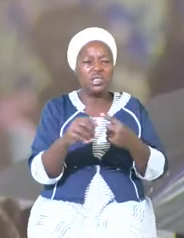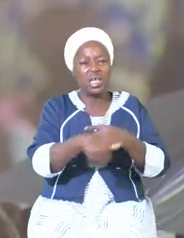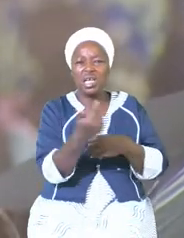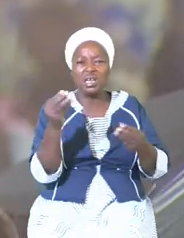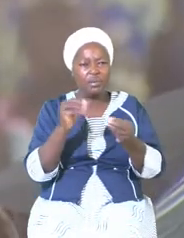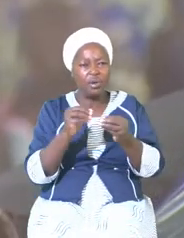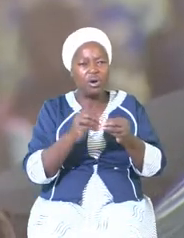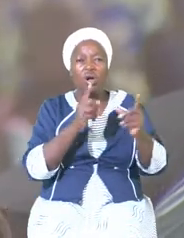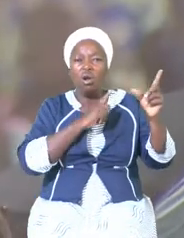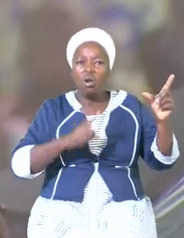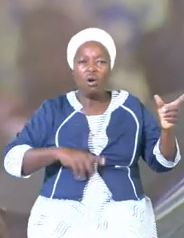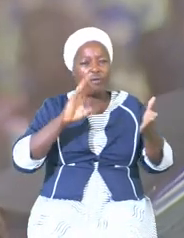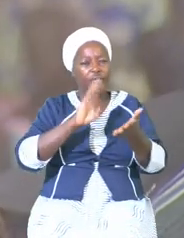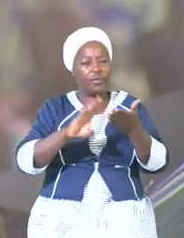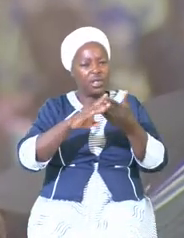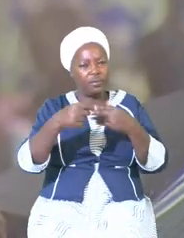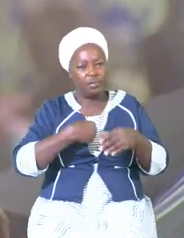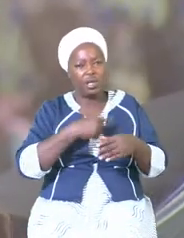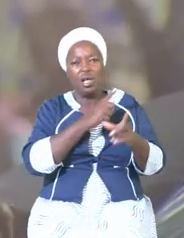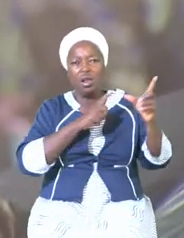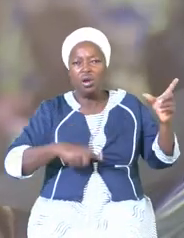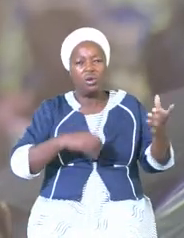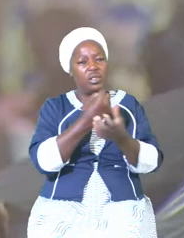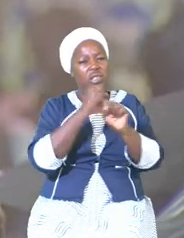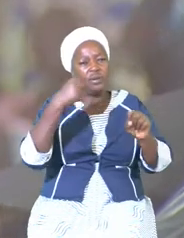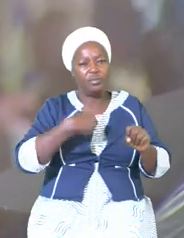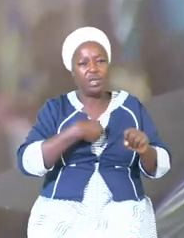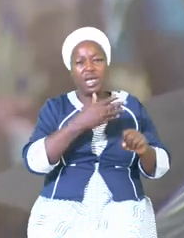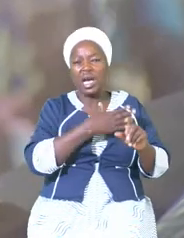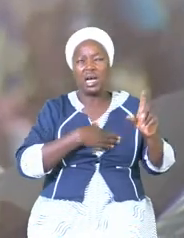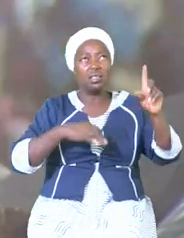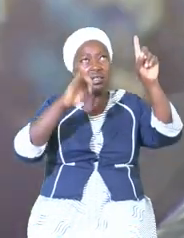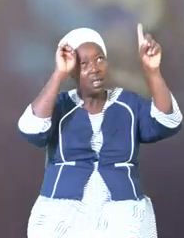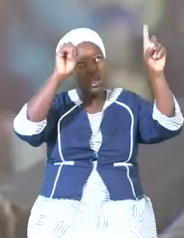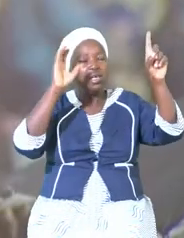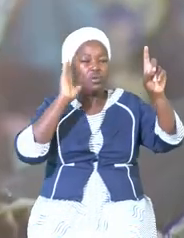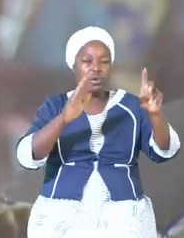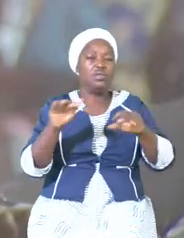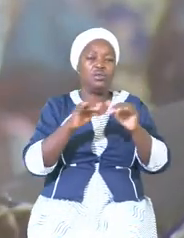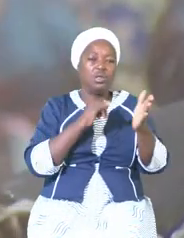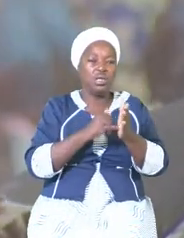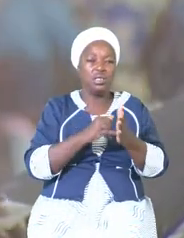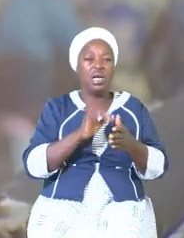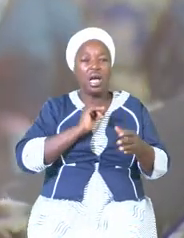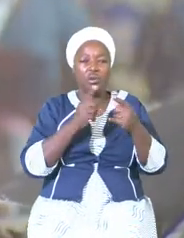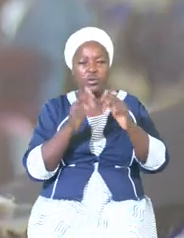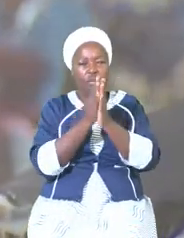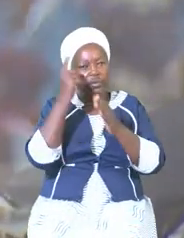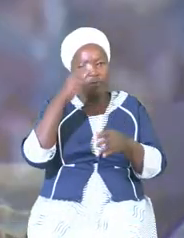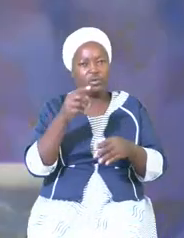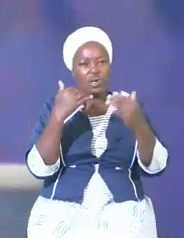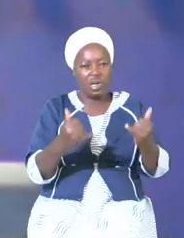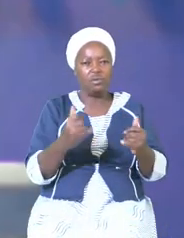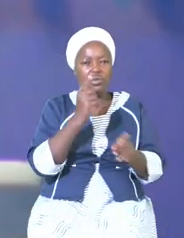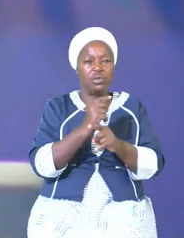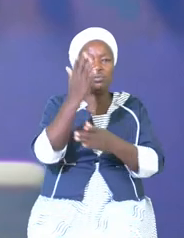me. And you will. I'm going to pray with you now. Keep that hand up while you are standing up.